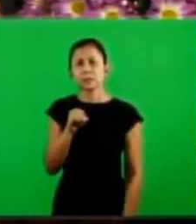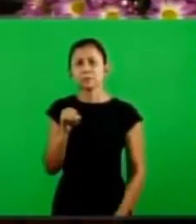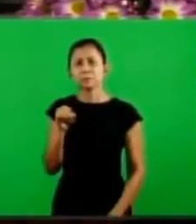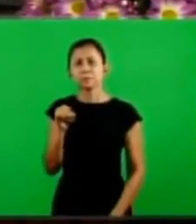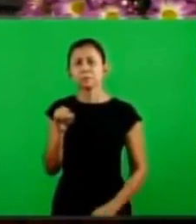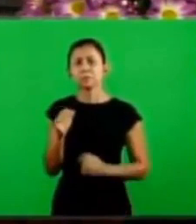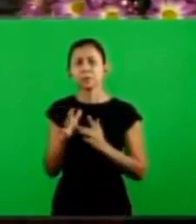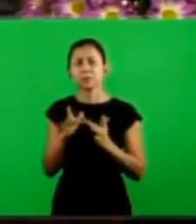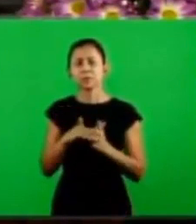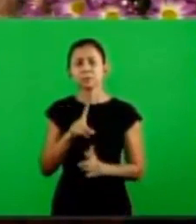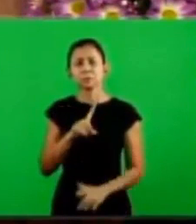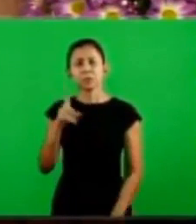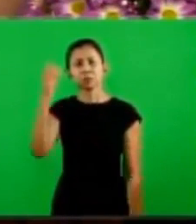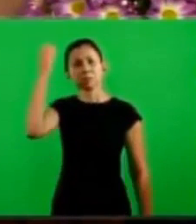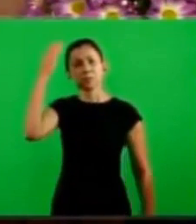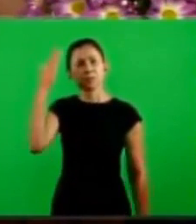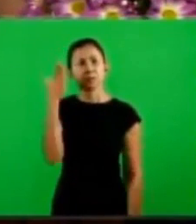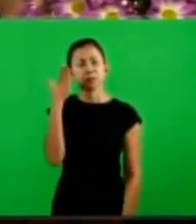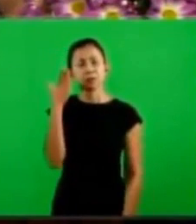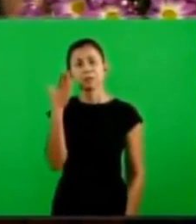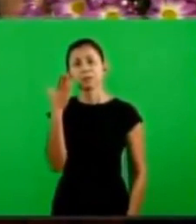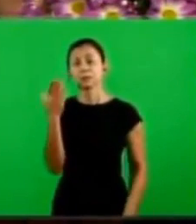himself.